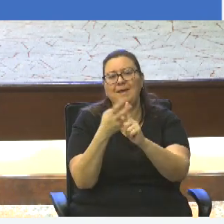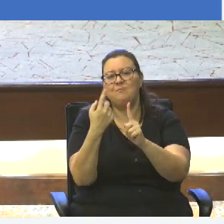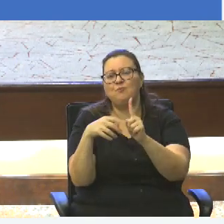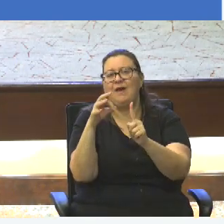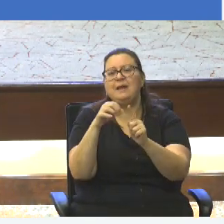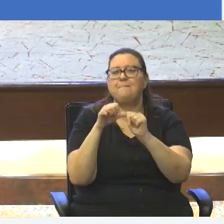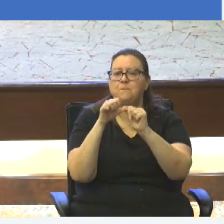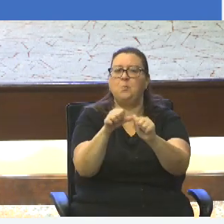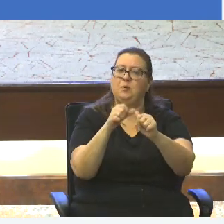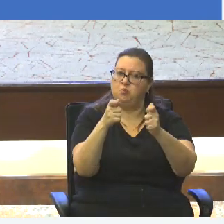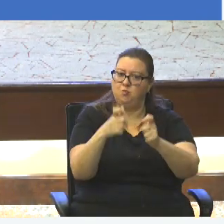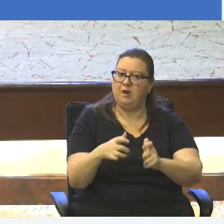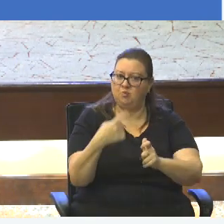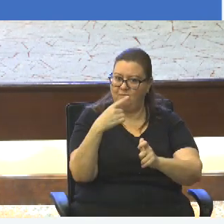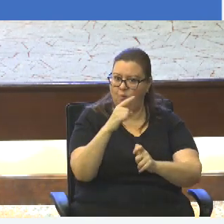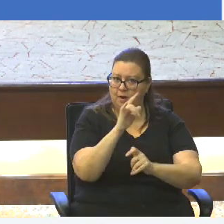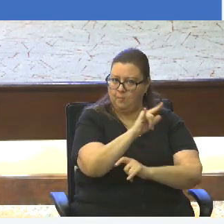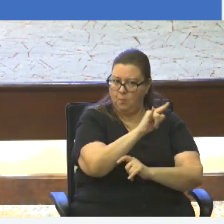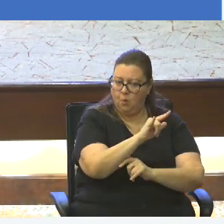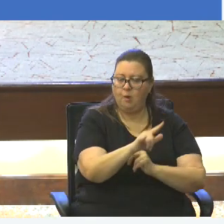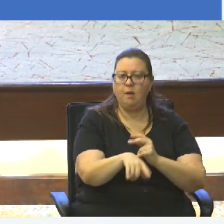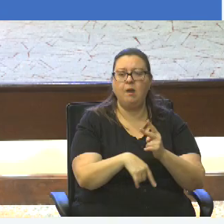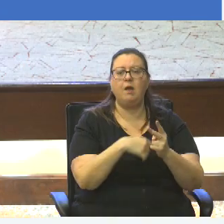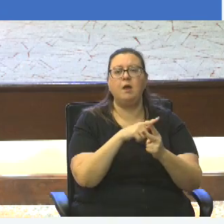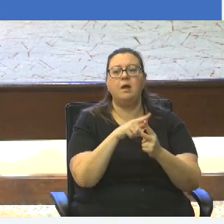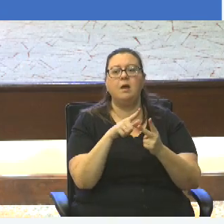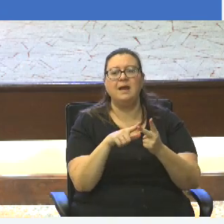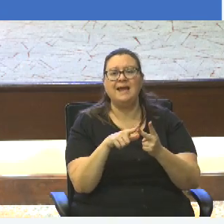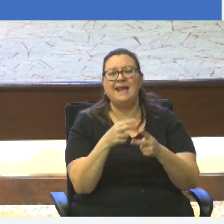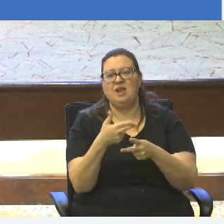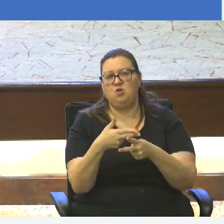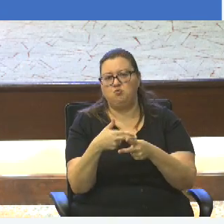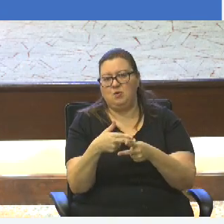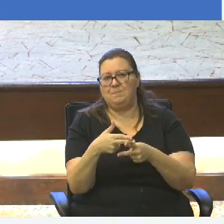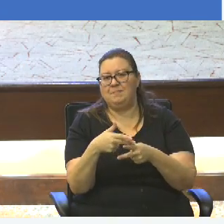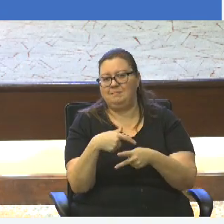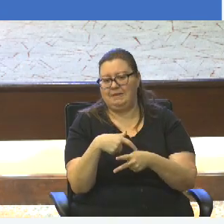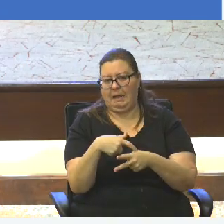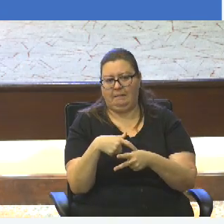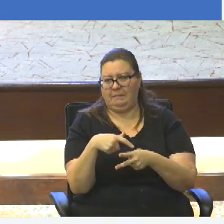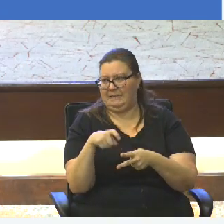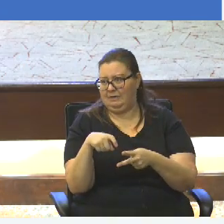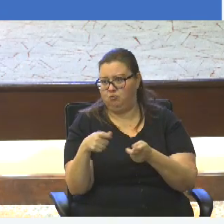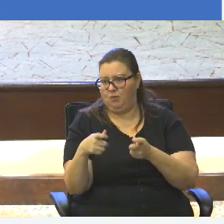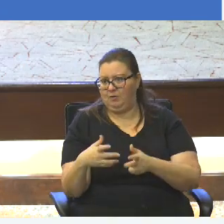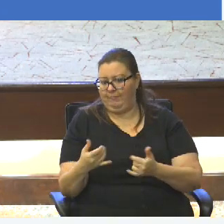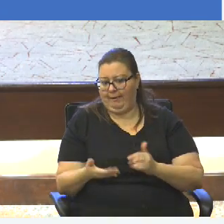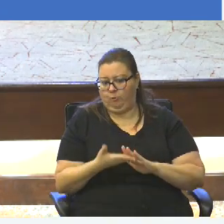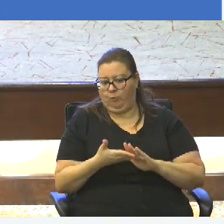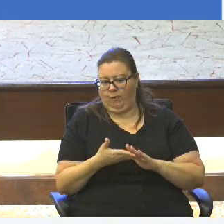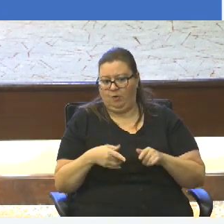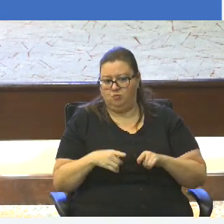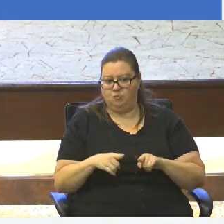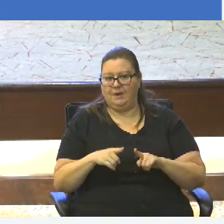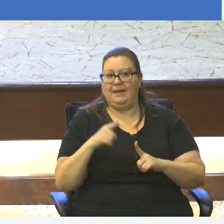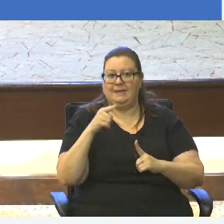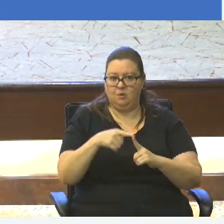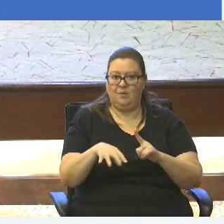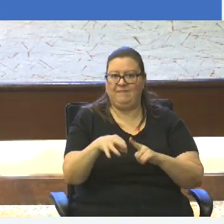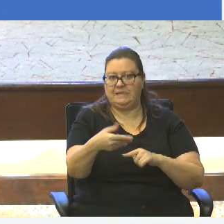the airport, and as well as providing an interim director during this transitional period, which of course is how you ended up with